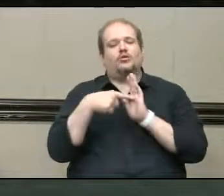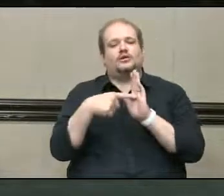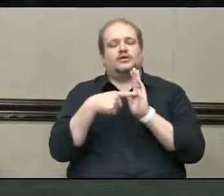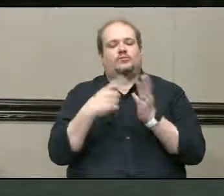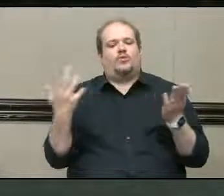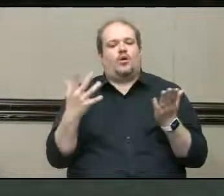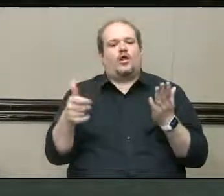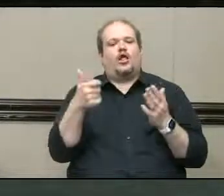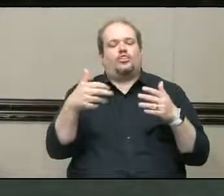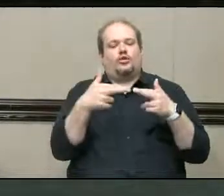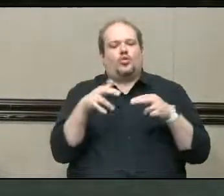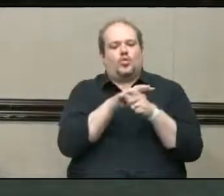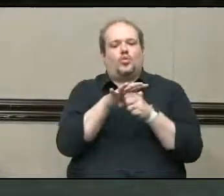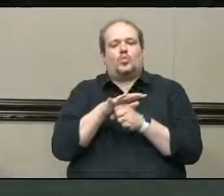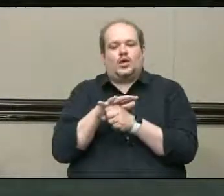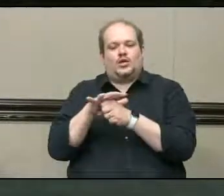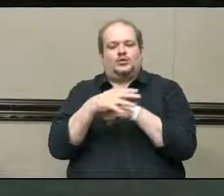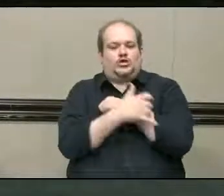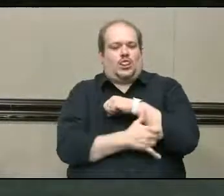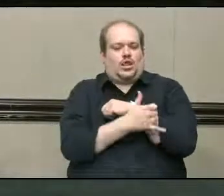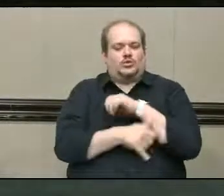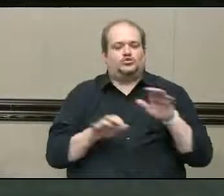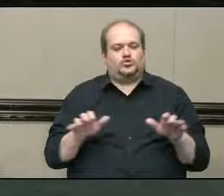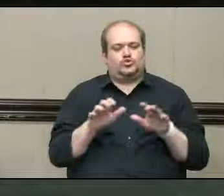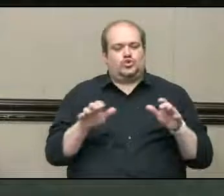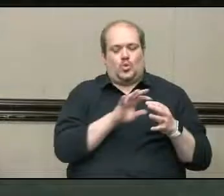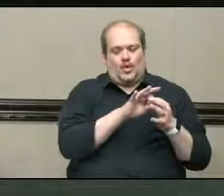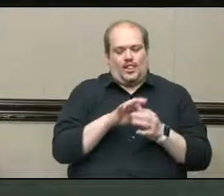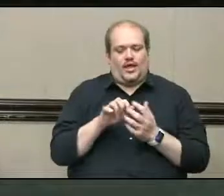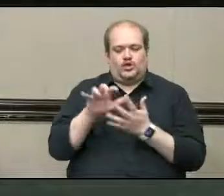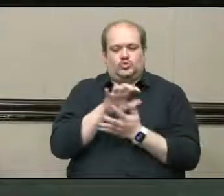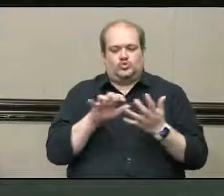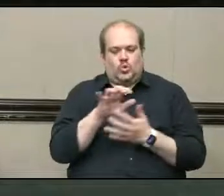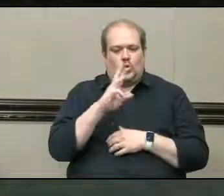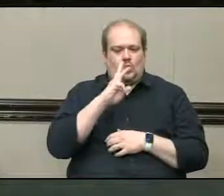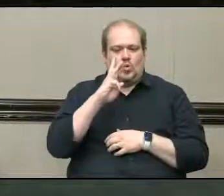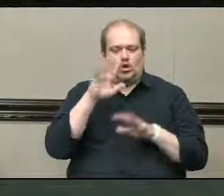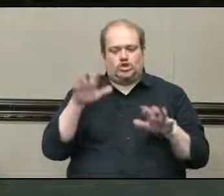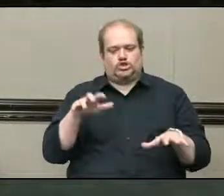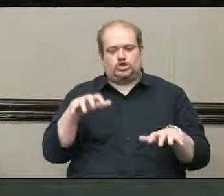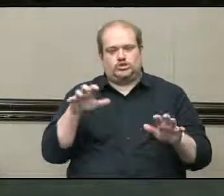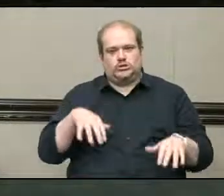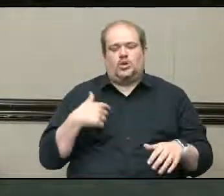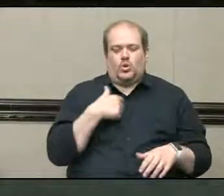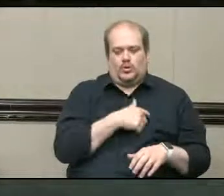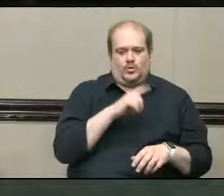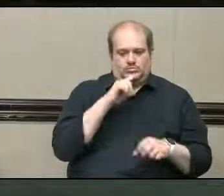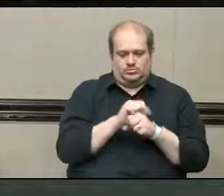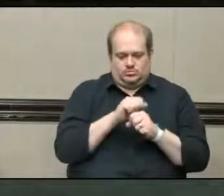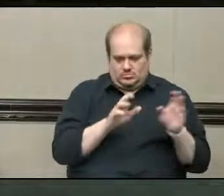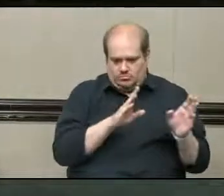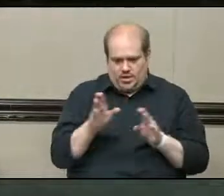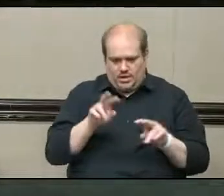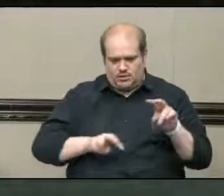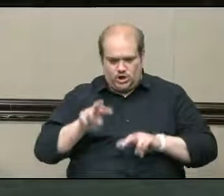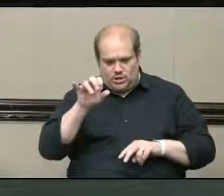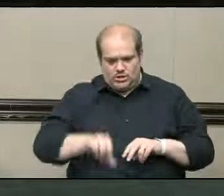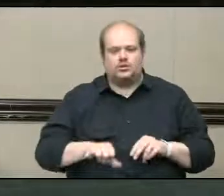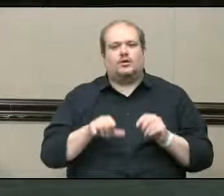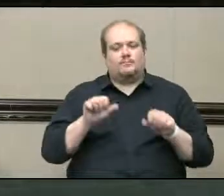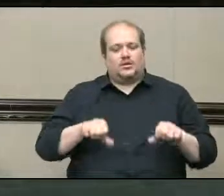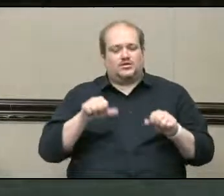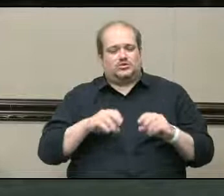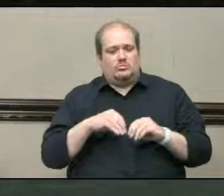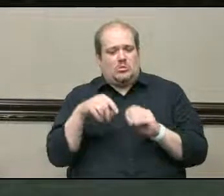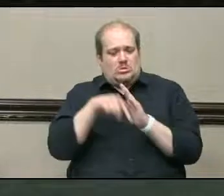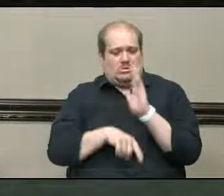examples of what other regions or areas of the country are doing and related to stormwater. We are planning to look at that potentially